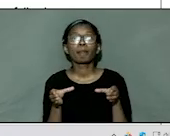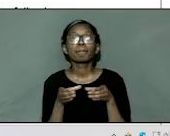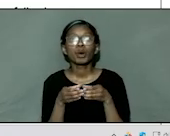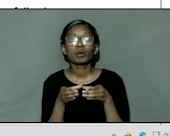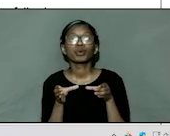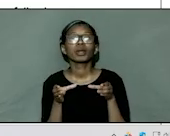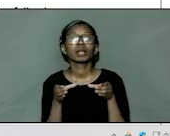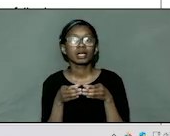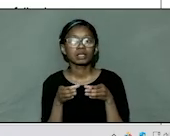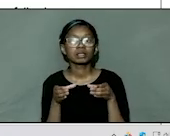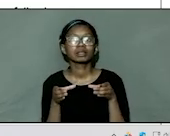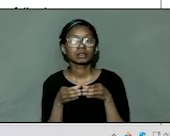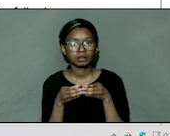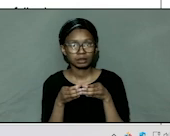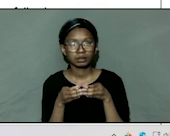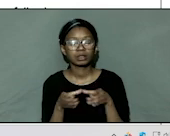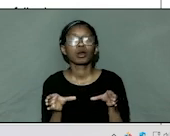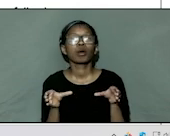population.